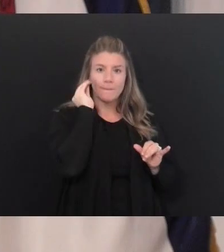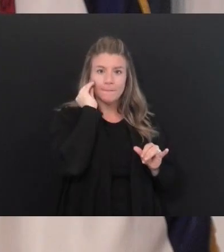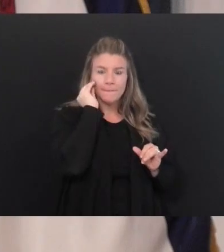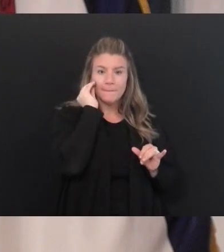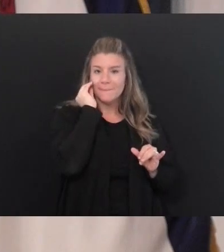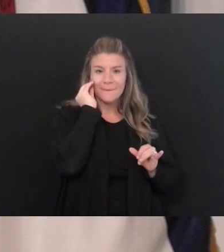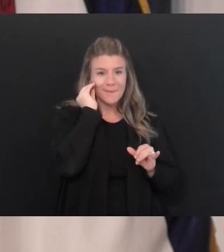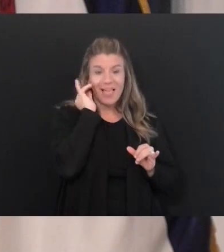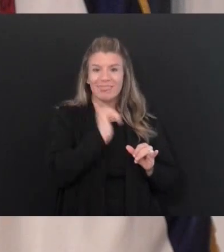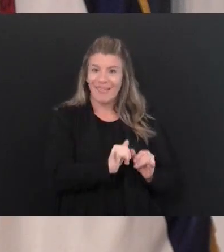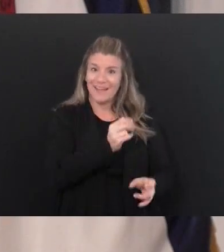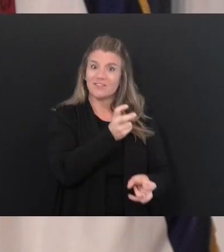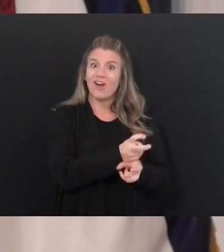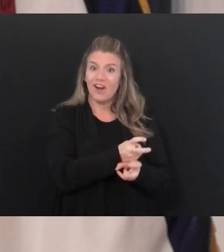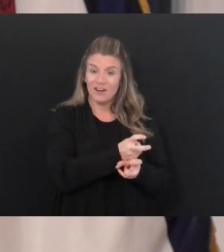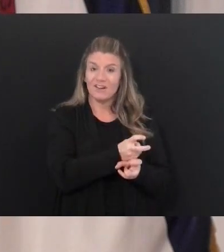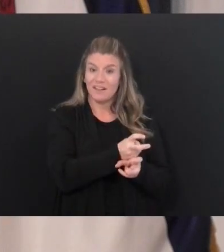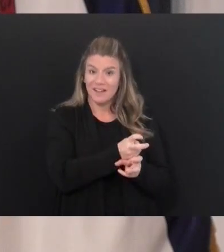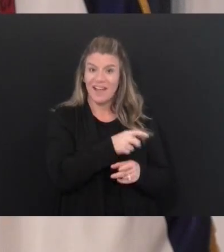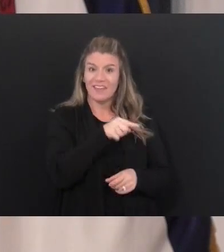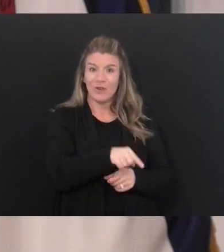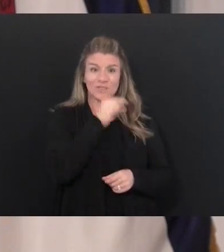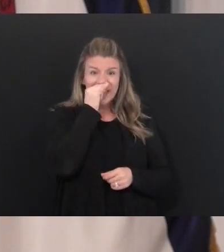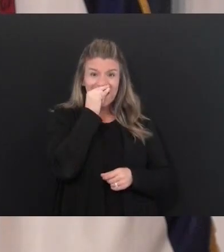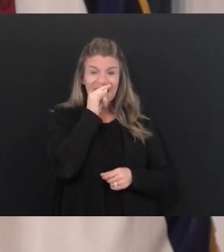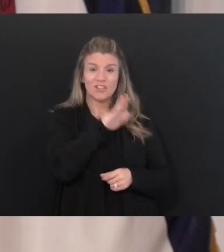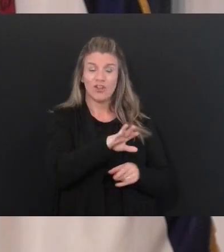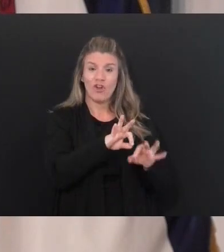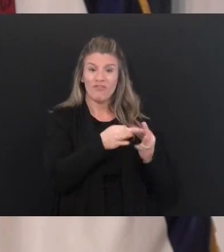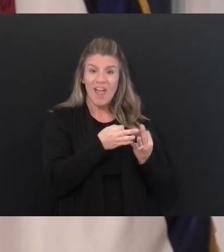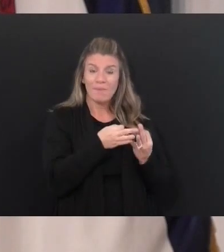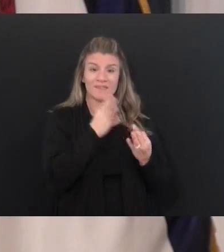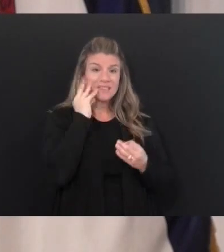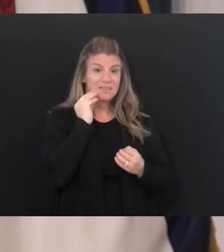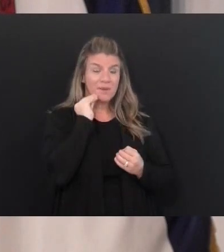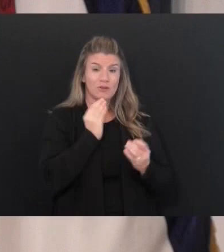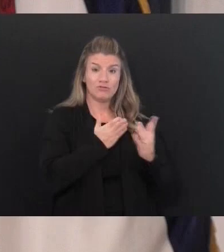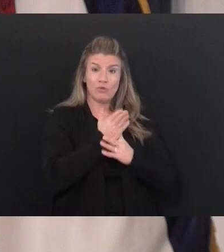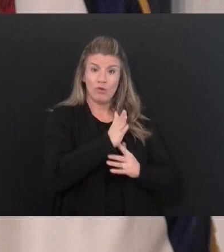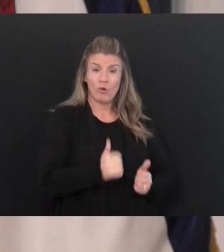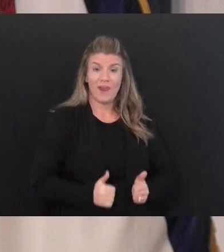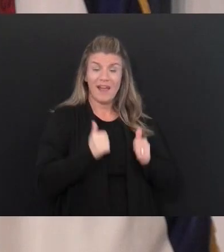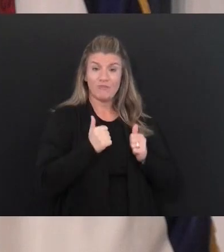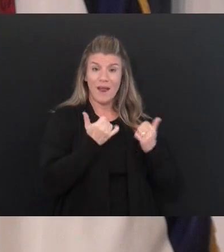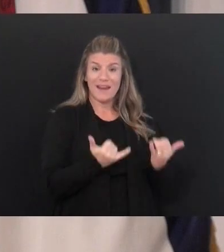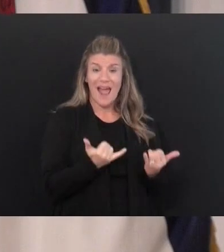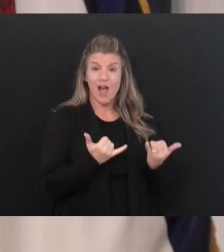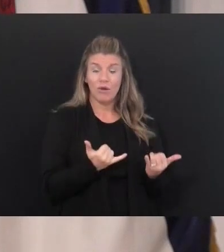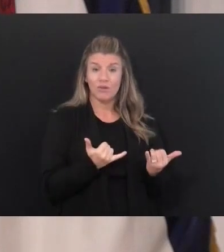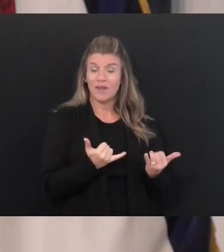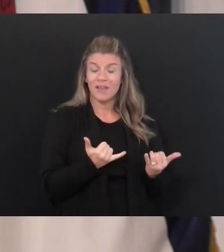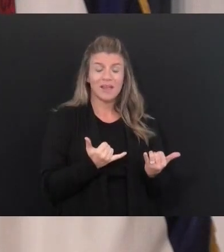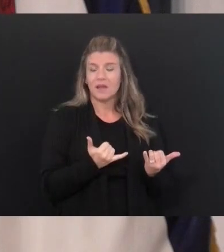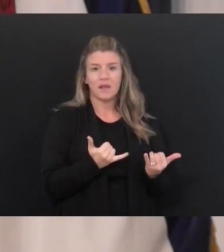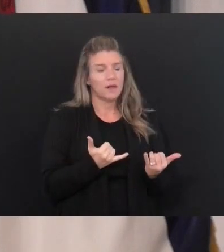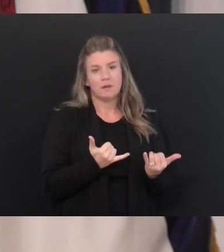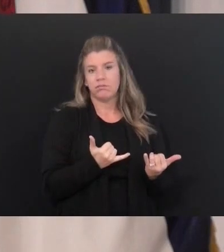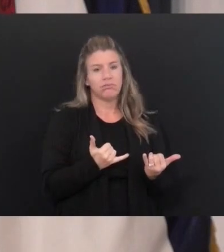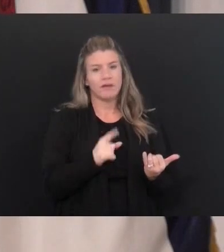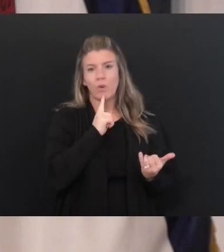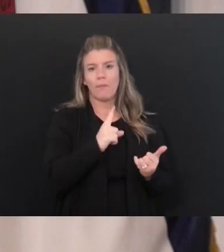the hardships of what these kids and these families are going through right this minute is magnified